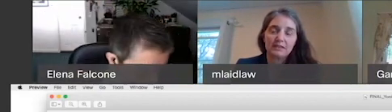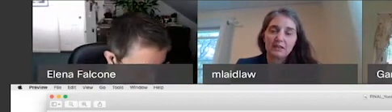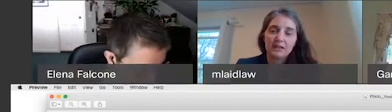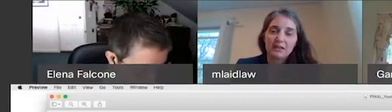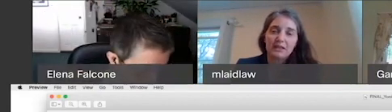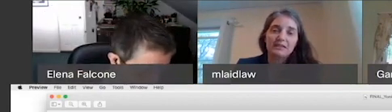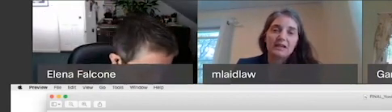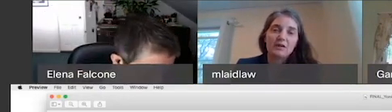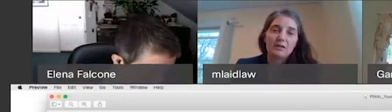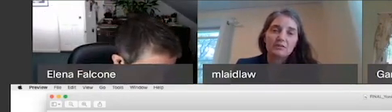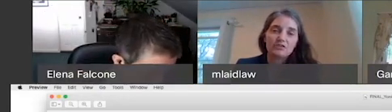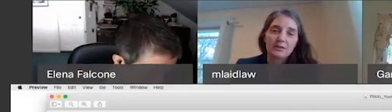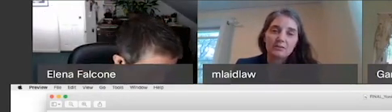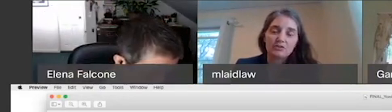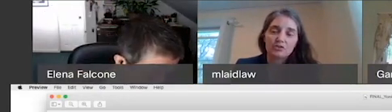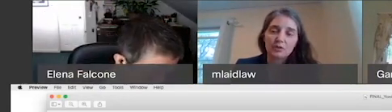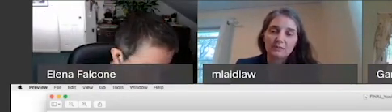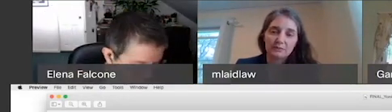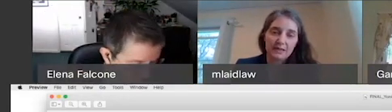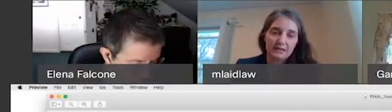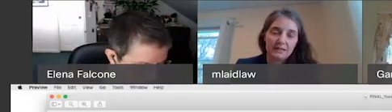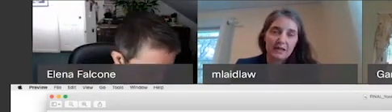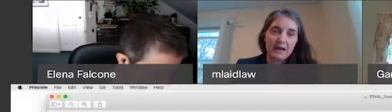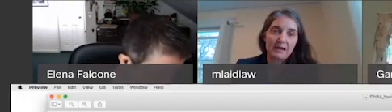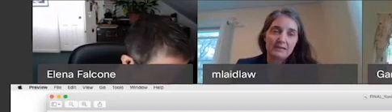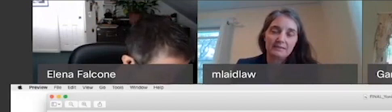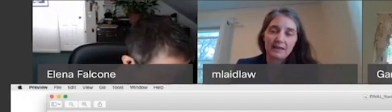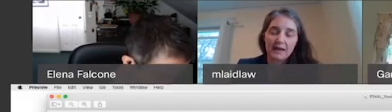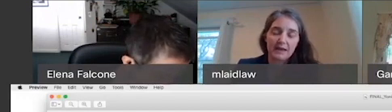COVID-19, is how instrumental trust planning